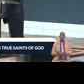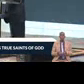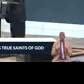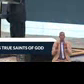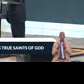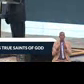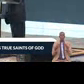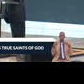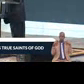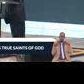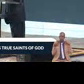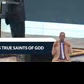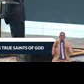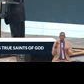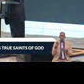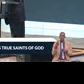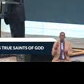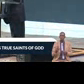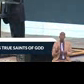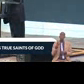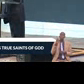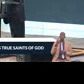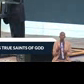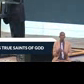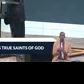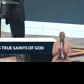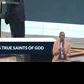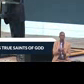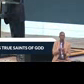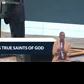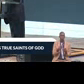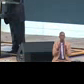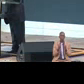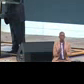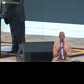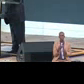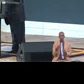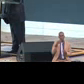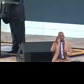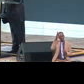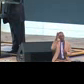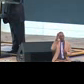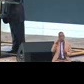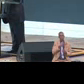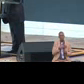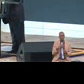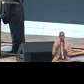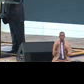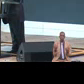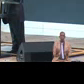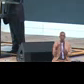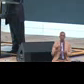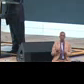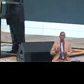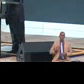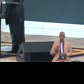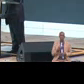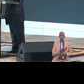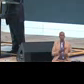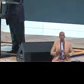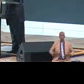breaks every yoke. And he weakens the power of the devil and the power of sin in